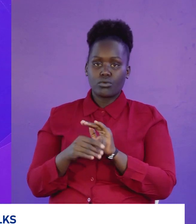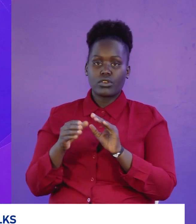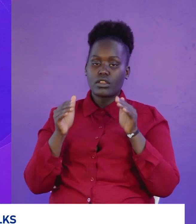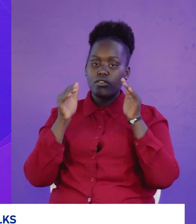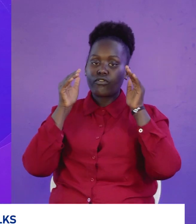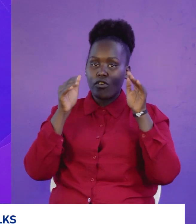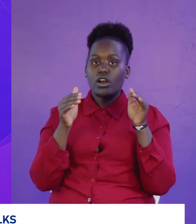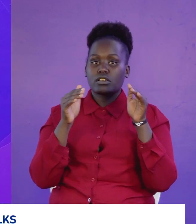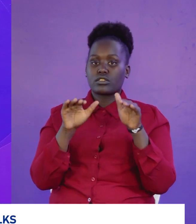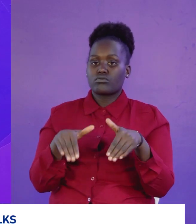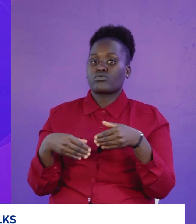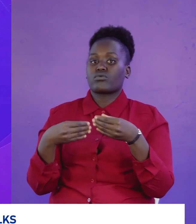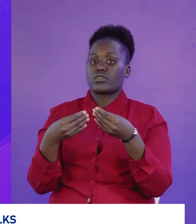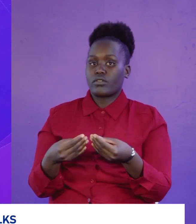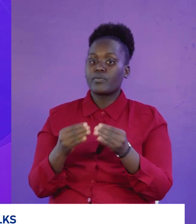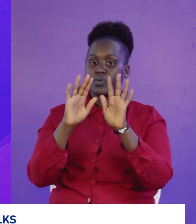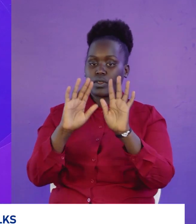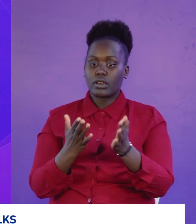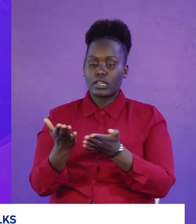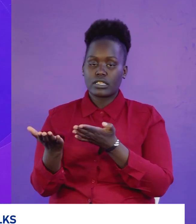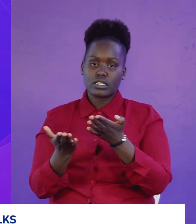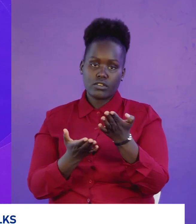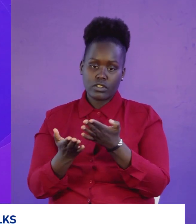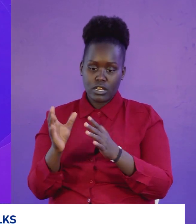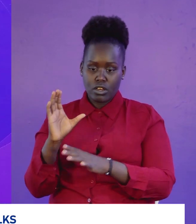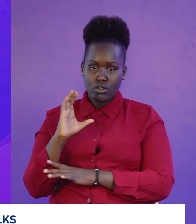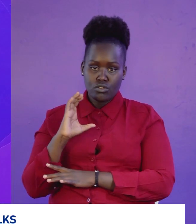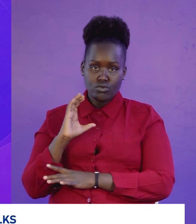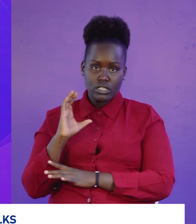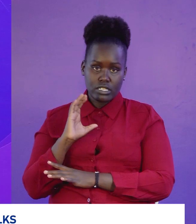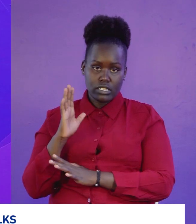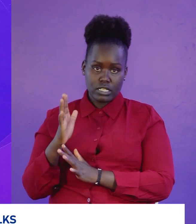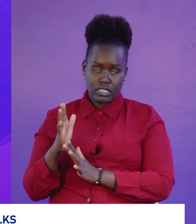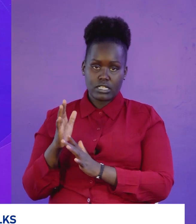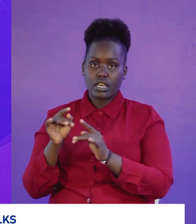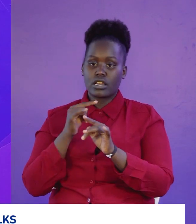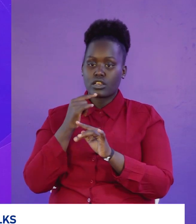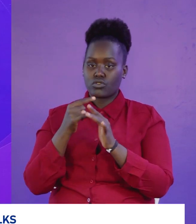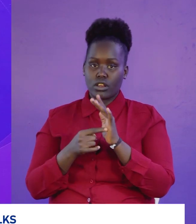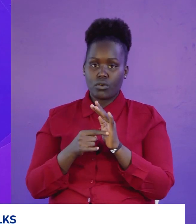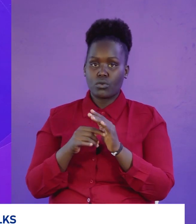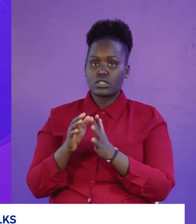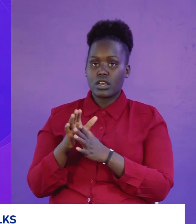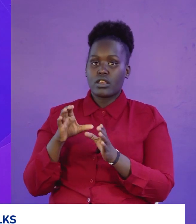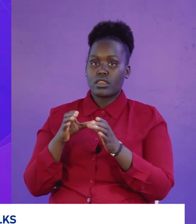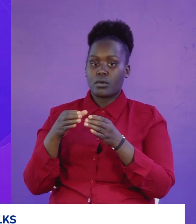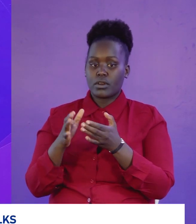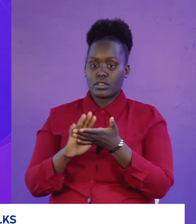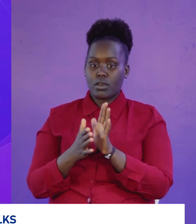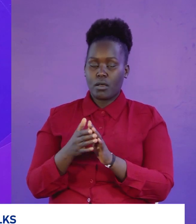commitment to delivering crucial services to citizens and ensuring the party remains a strong voice in the